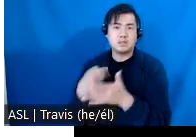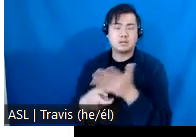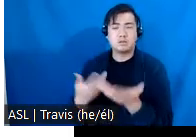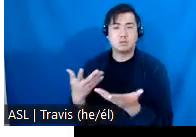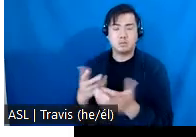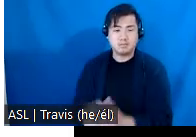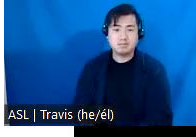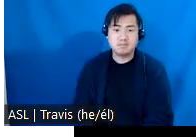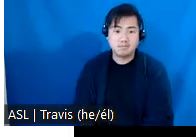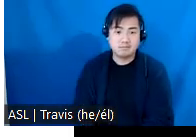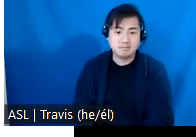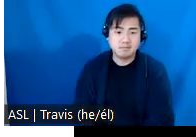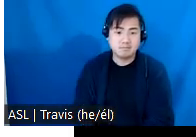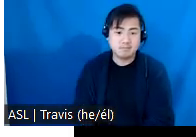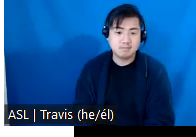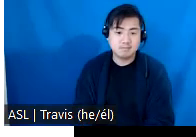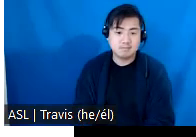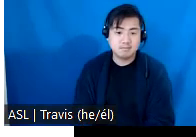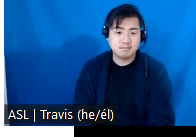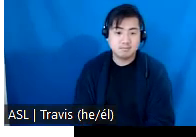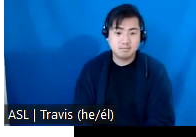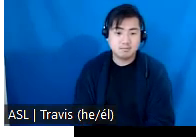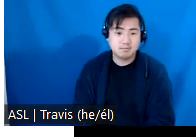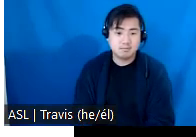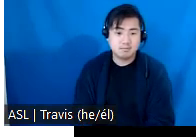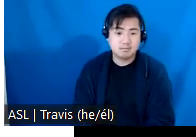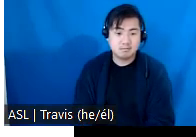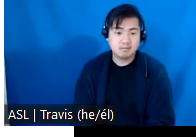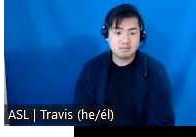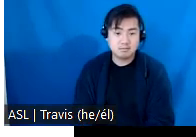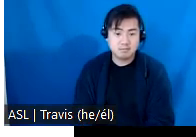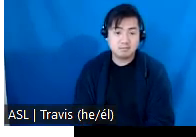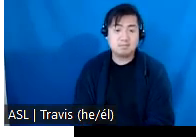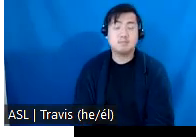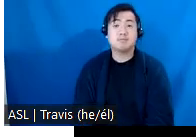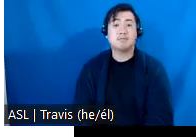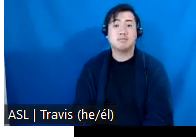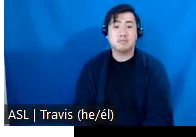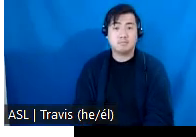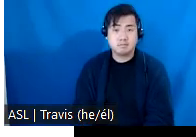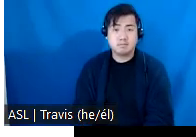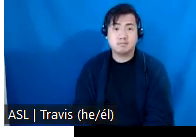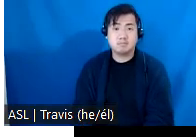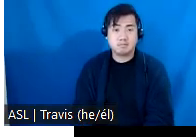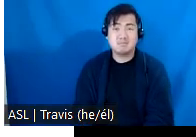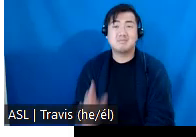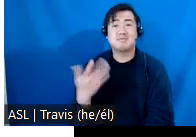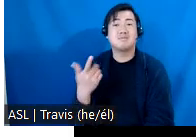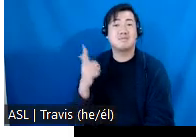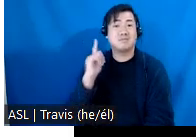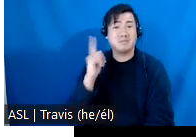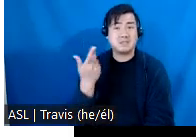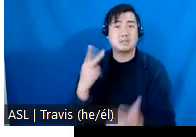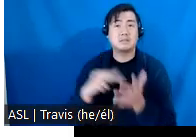Let's see. So, like we've been saying, later this year, people are going to have an out-of-pocket cost